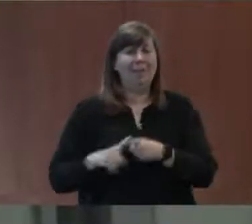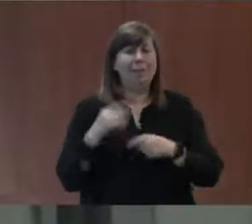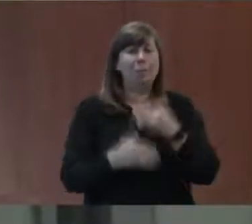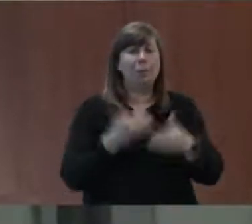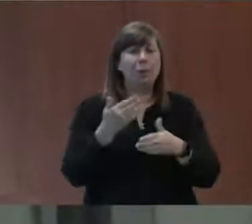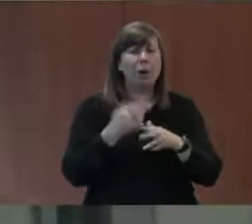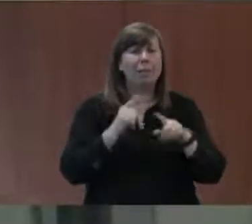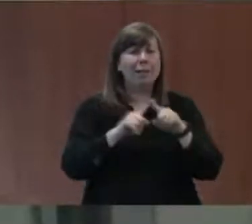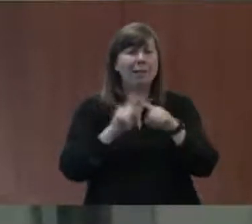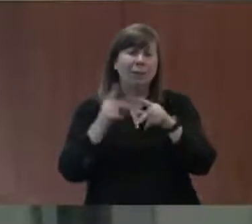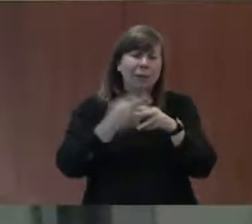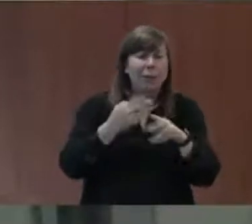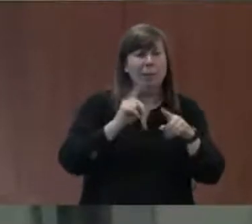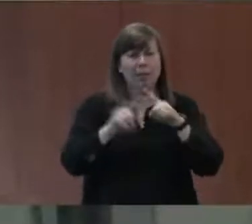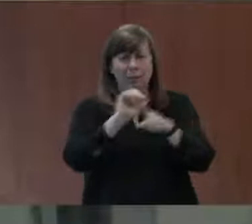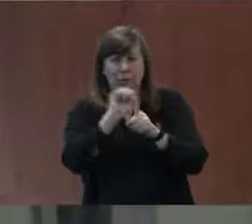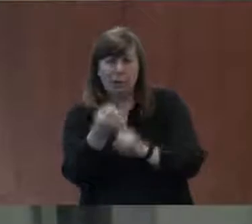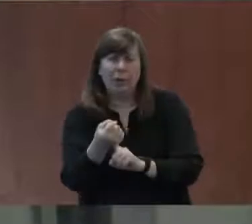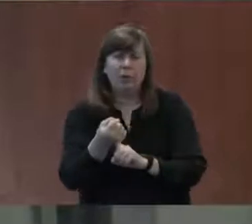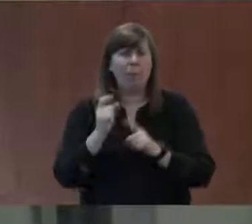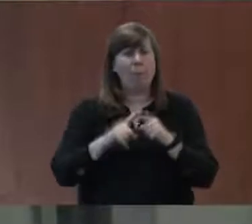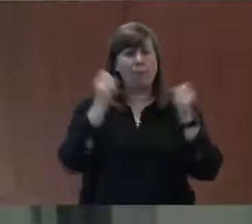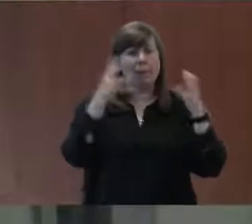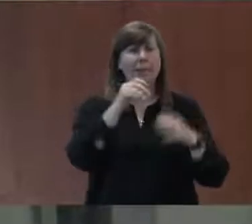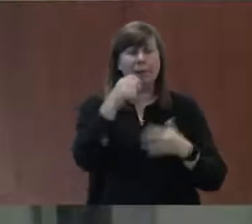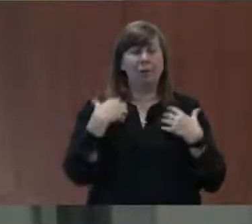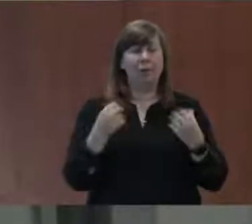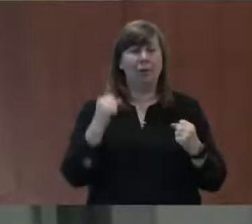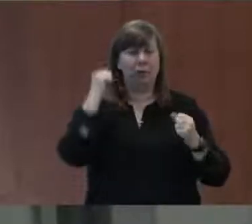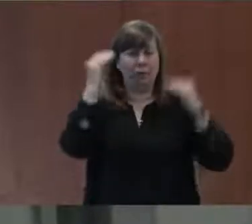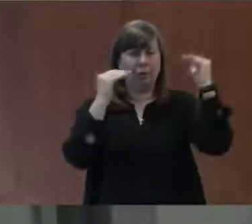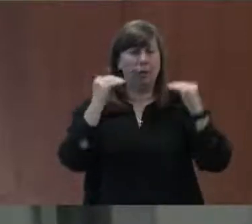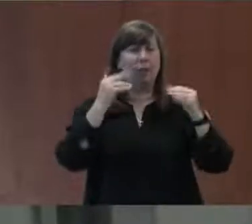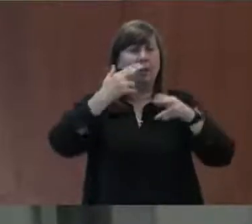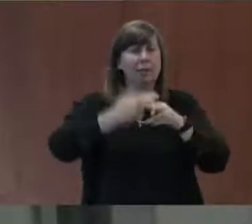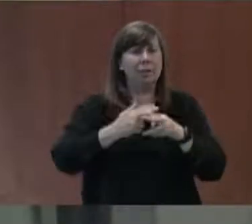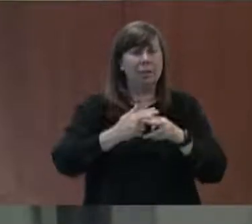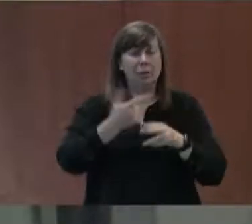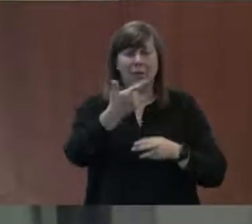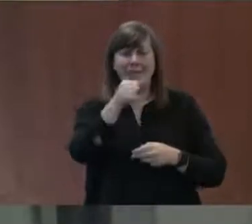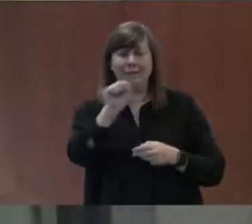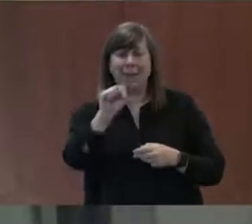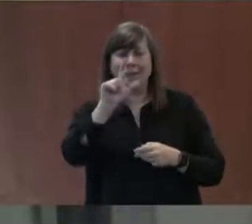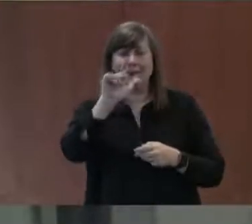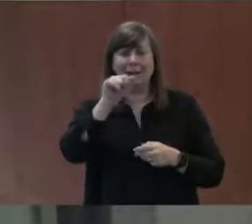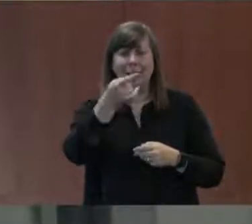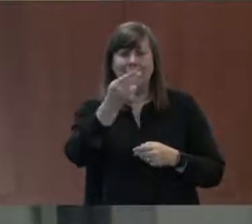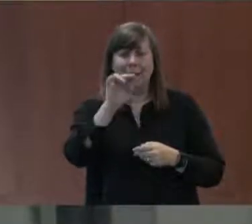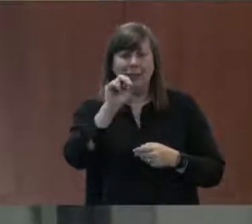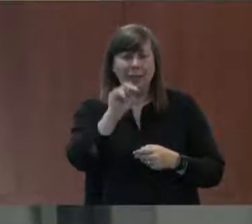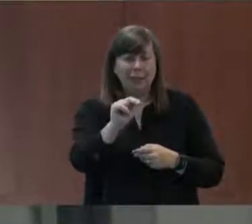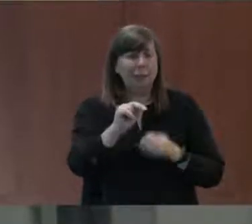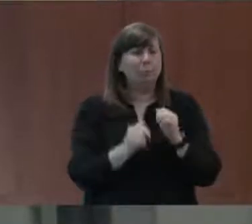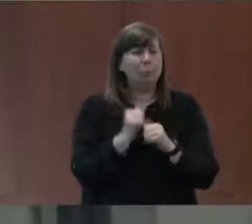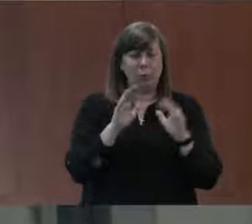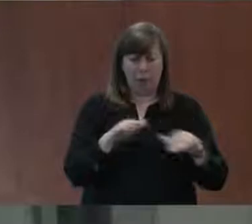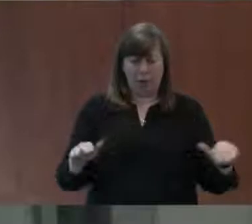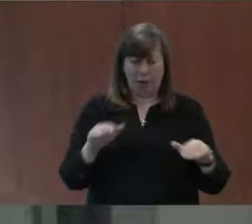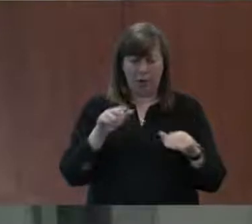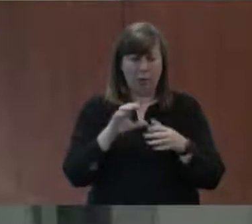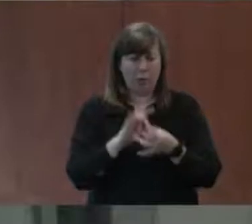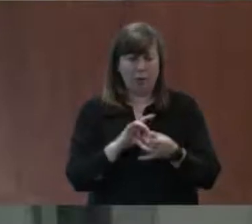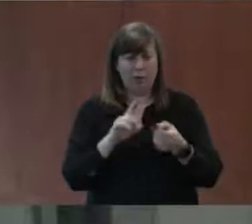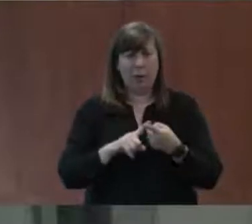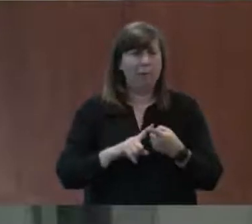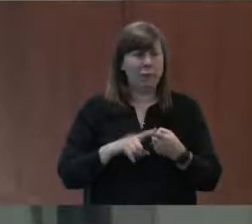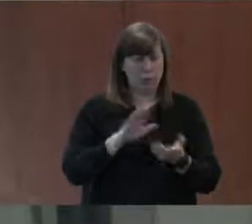is called by different names in different situations. In many unhealthy adult relationships, it's called gaslighting. In most illegal adult and child relationships, such as